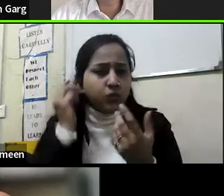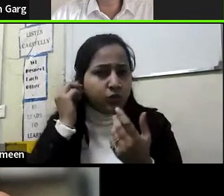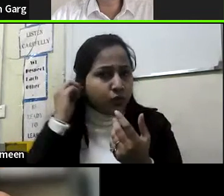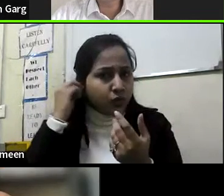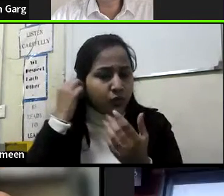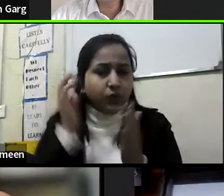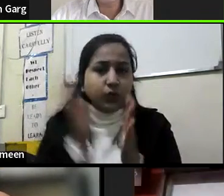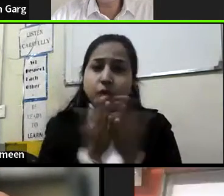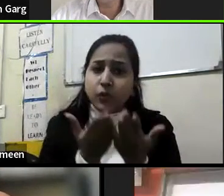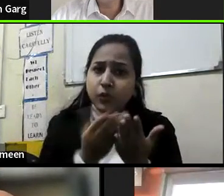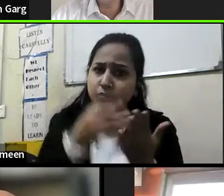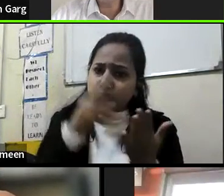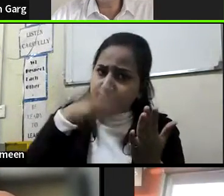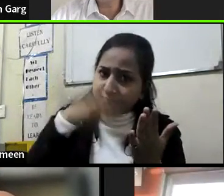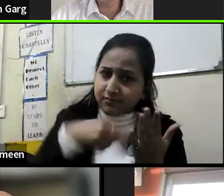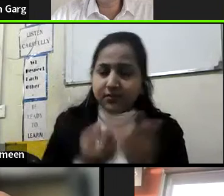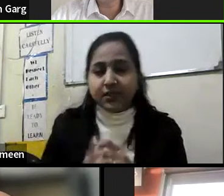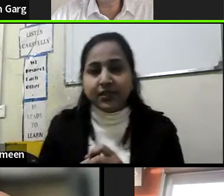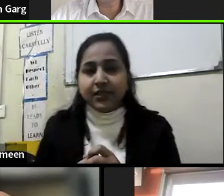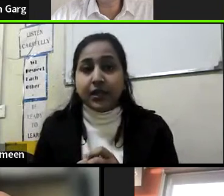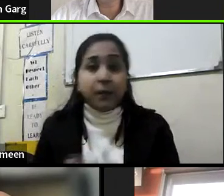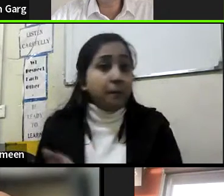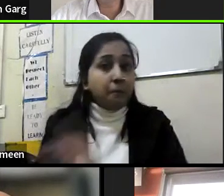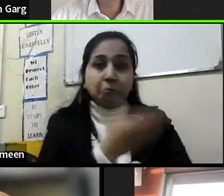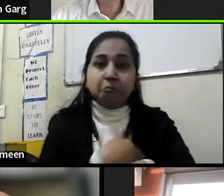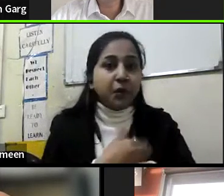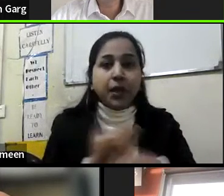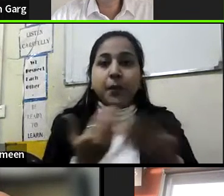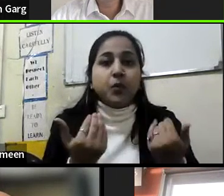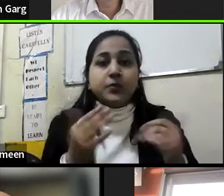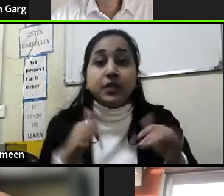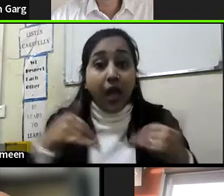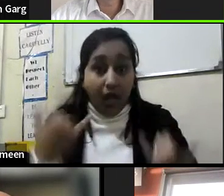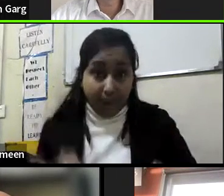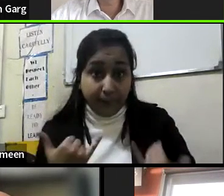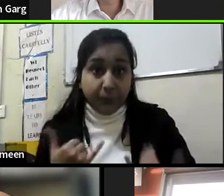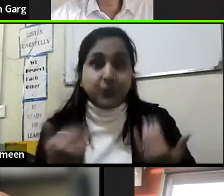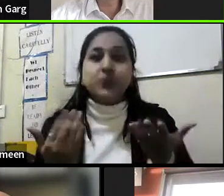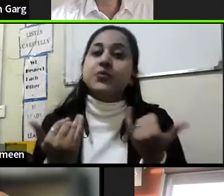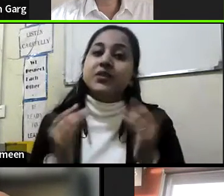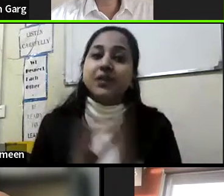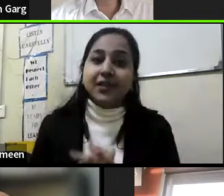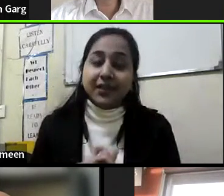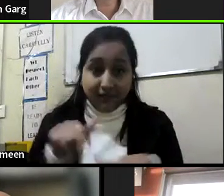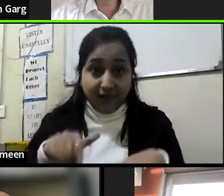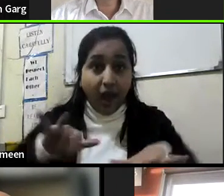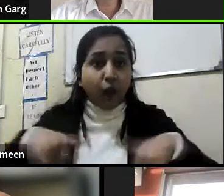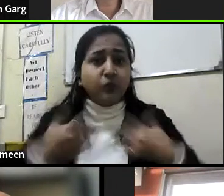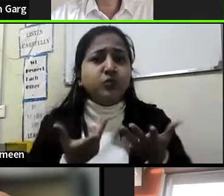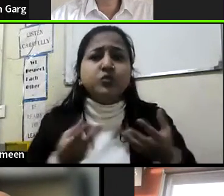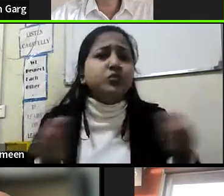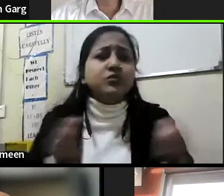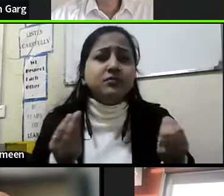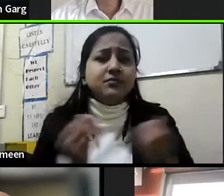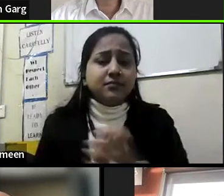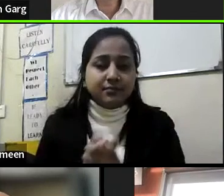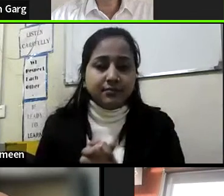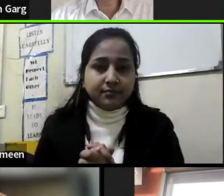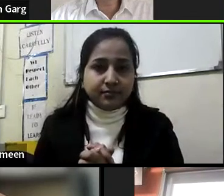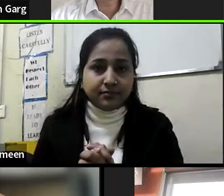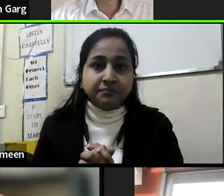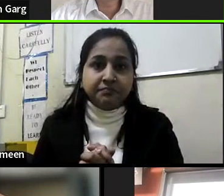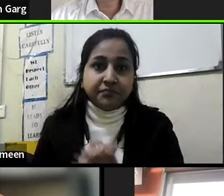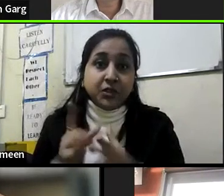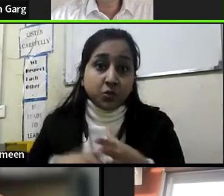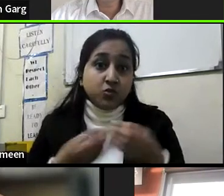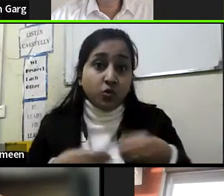circulars through the search functionality, which earlier they were not able to use. So this is how the